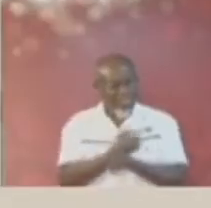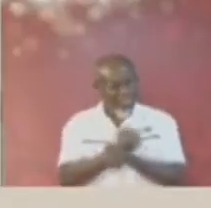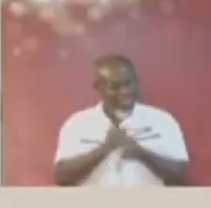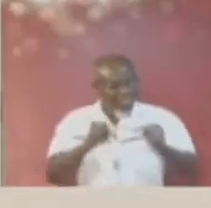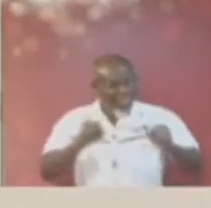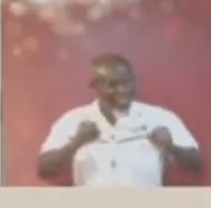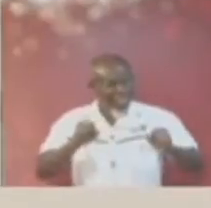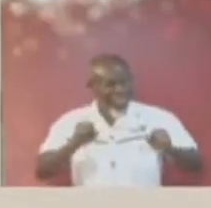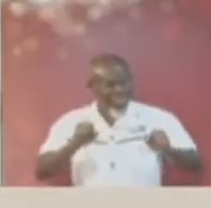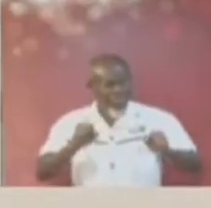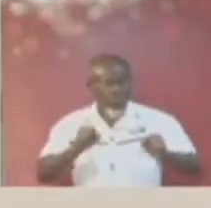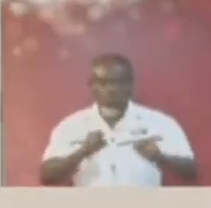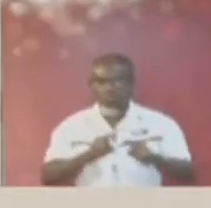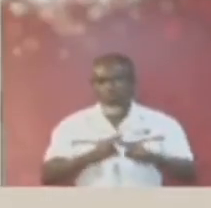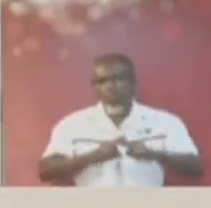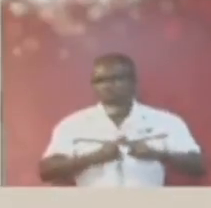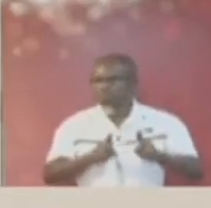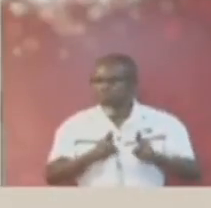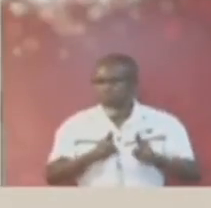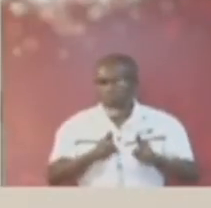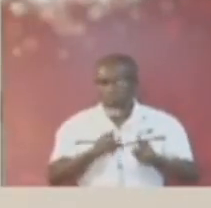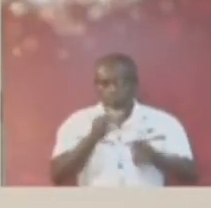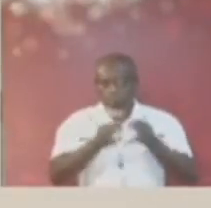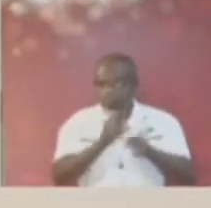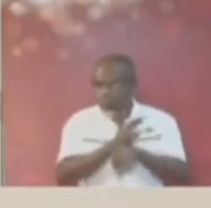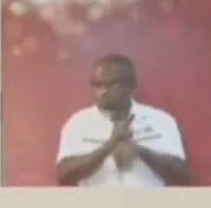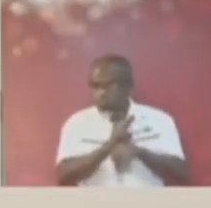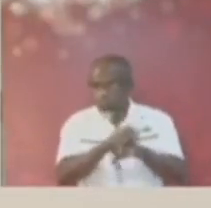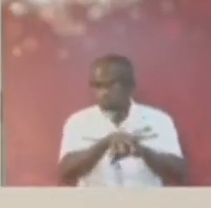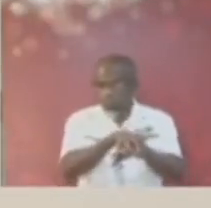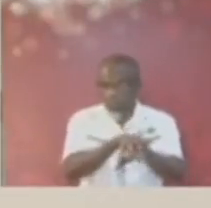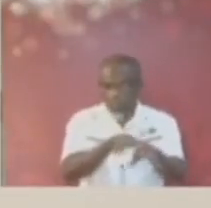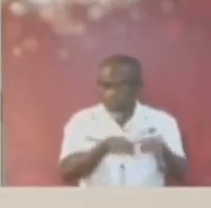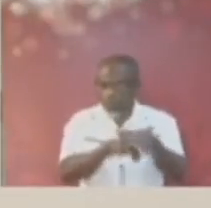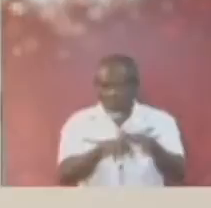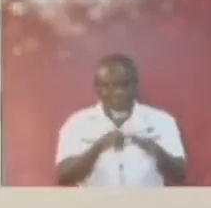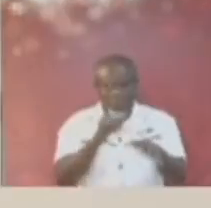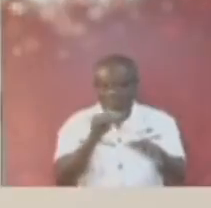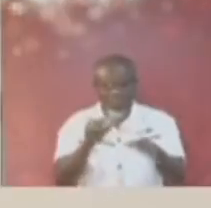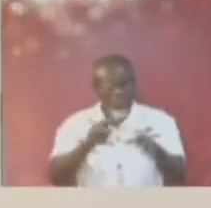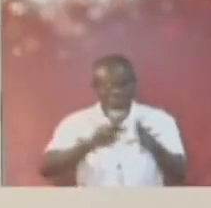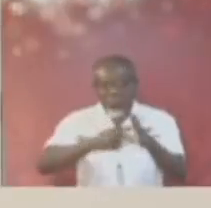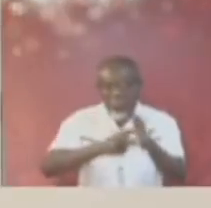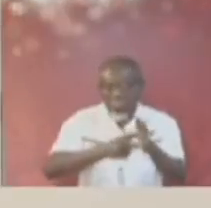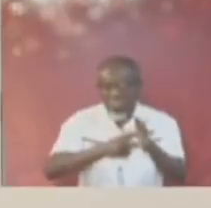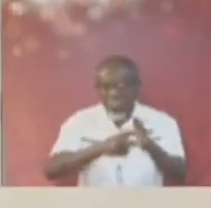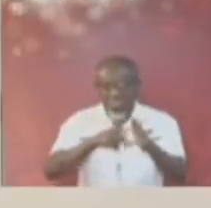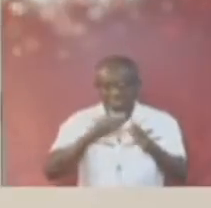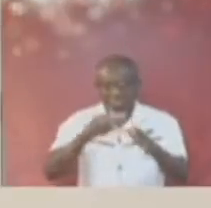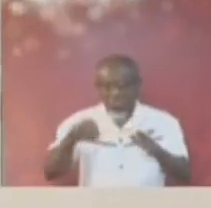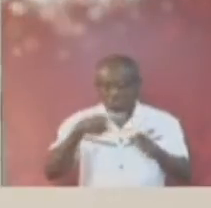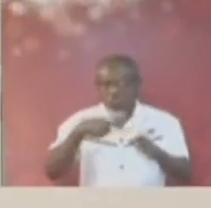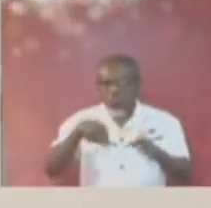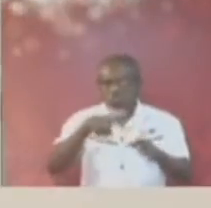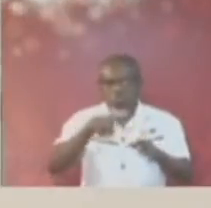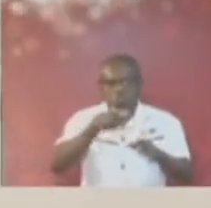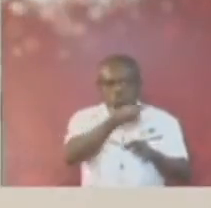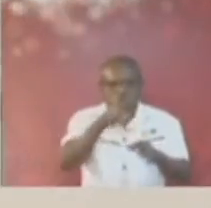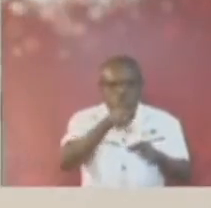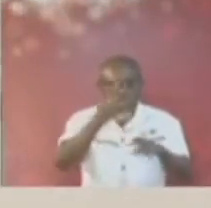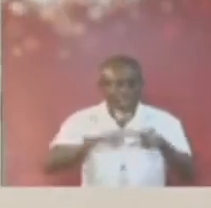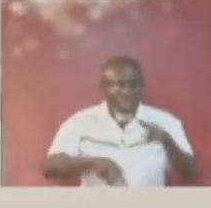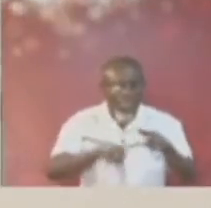a glove on does not mean that you aren't transferring contaminants from one place to another. The gloves